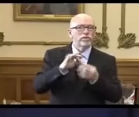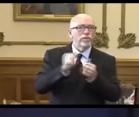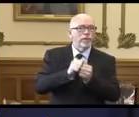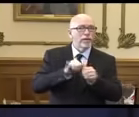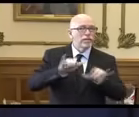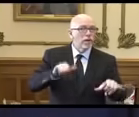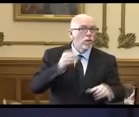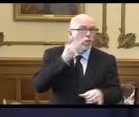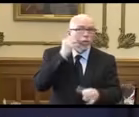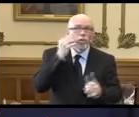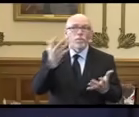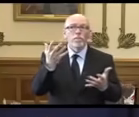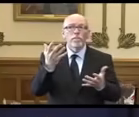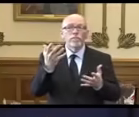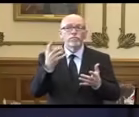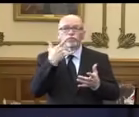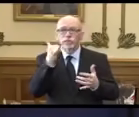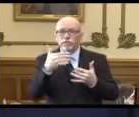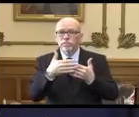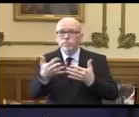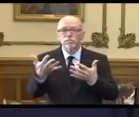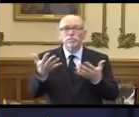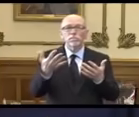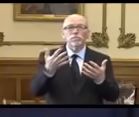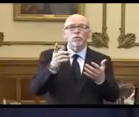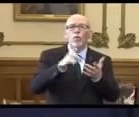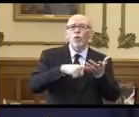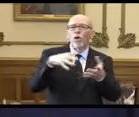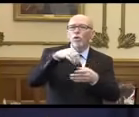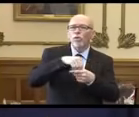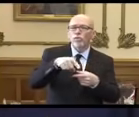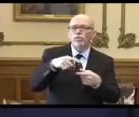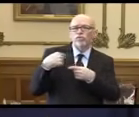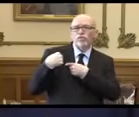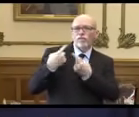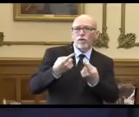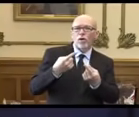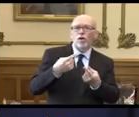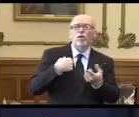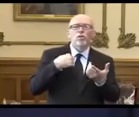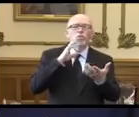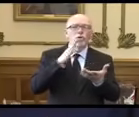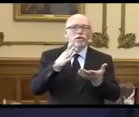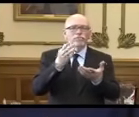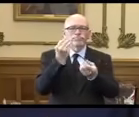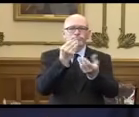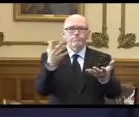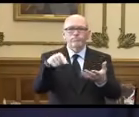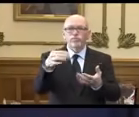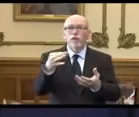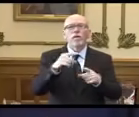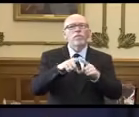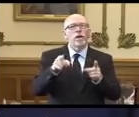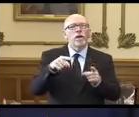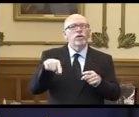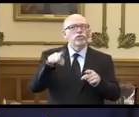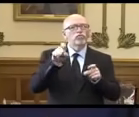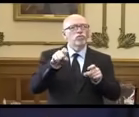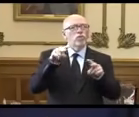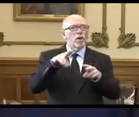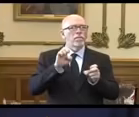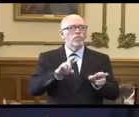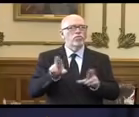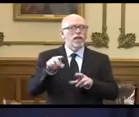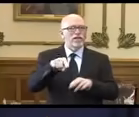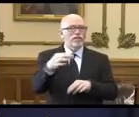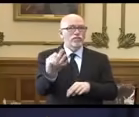down order, in terms of everything else that's been included to date. But you should stand by and be ready